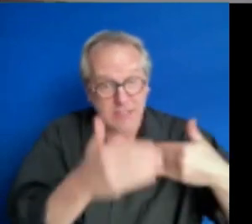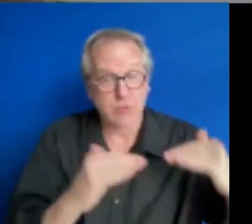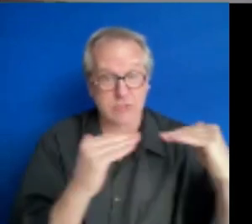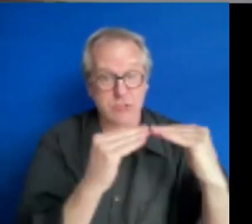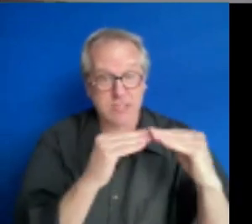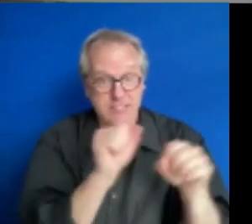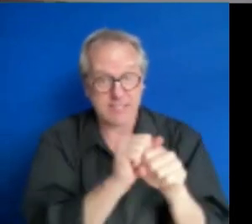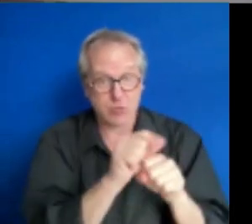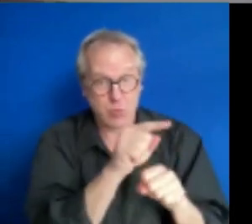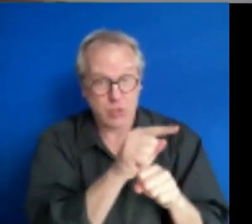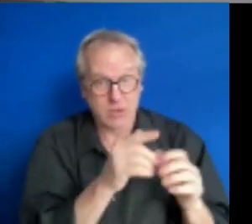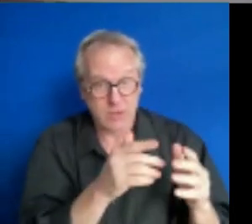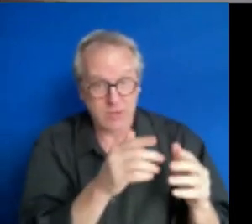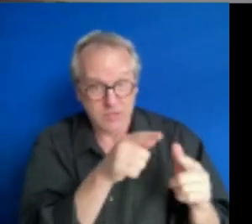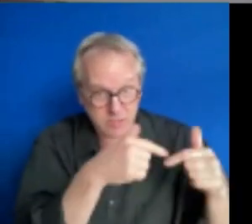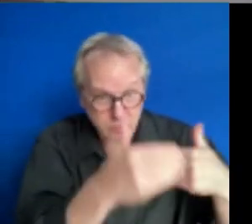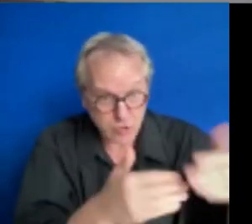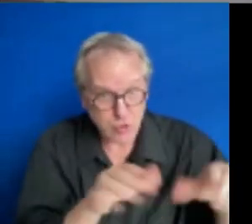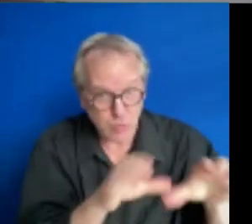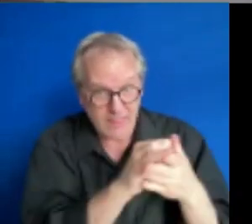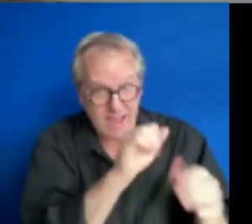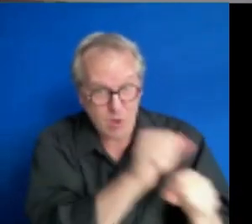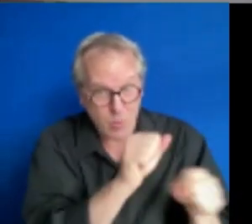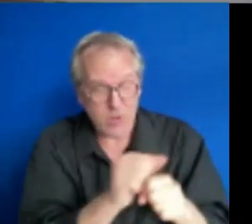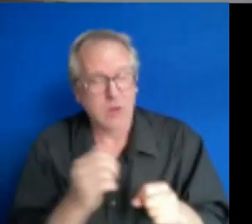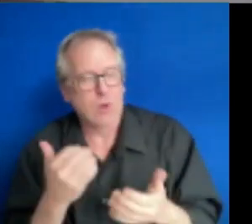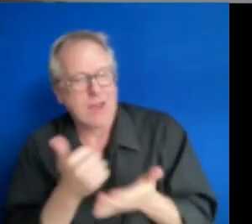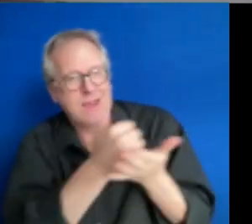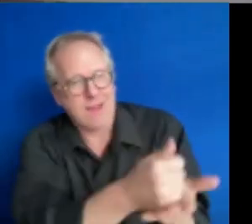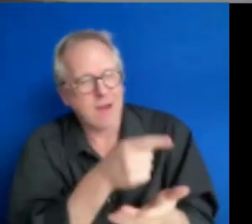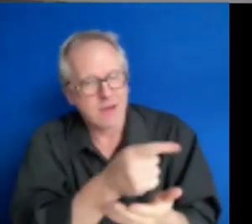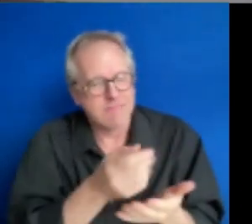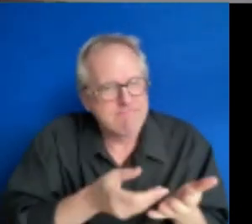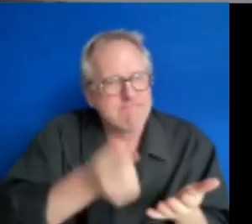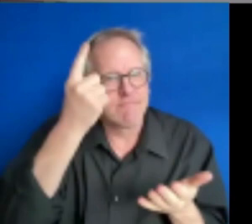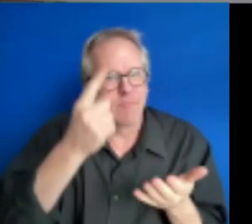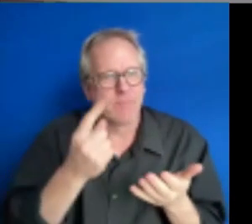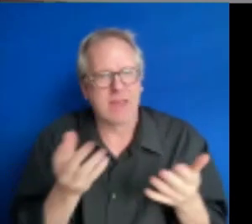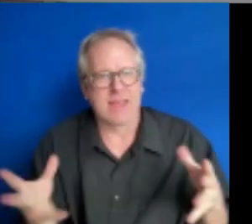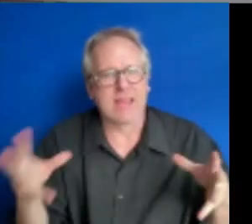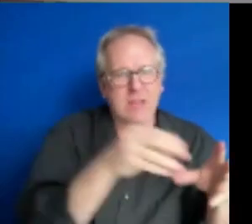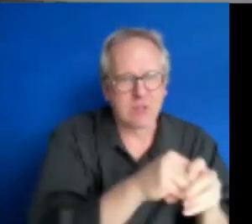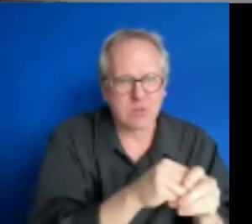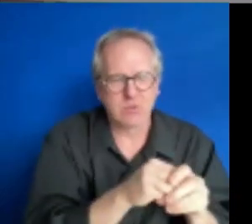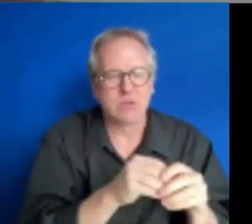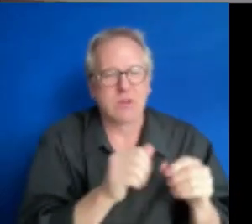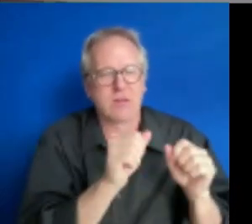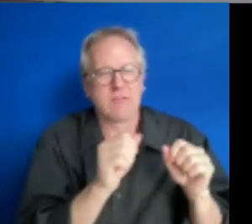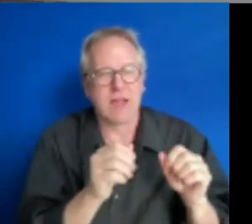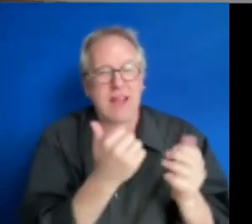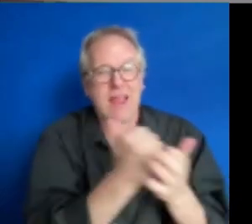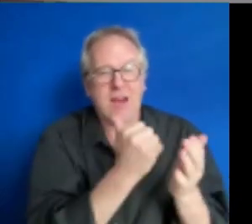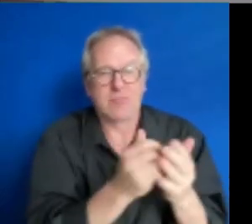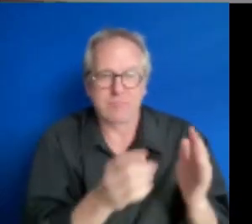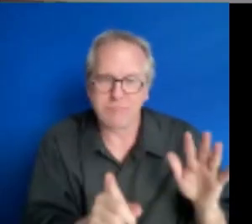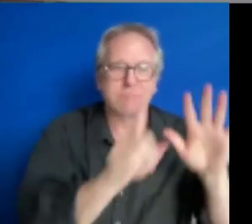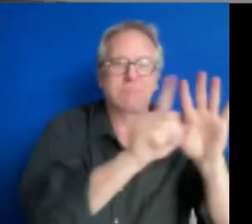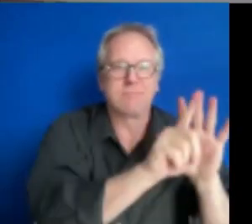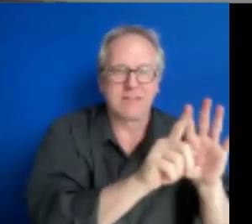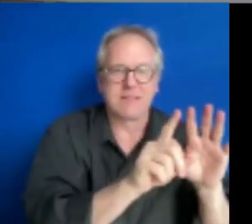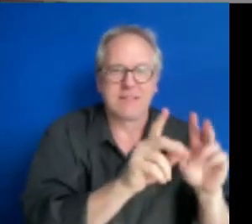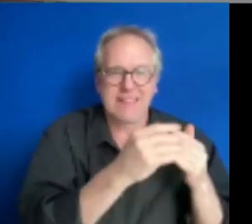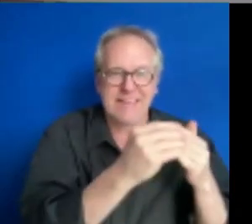work really learn how to engage and make space in leadership for people